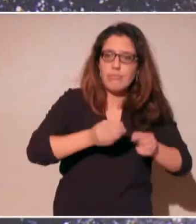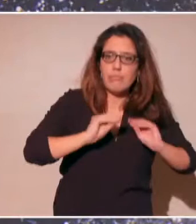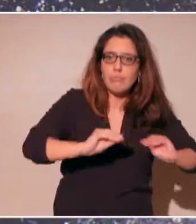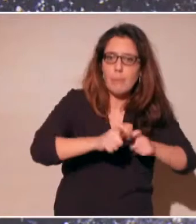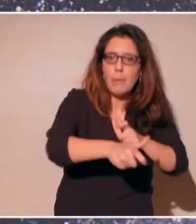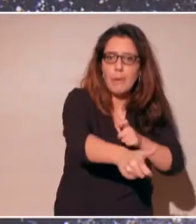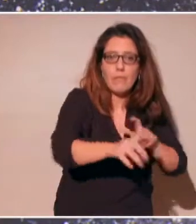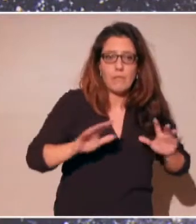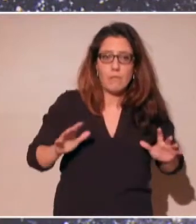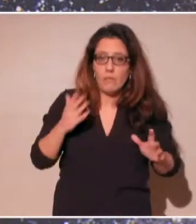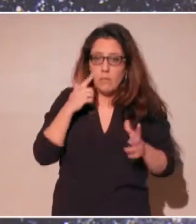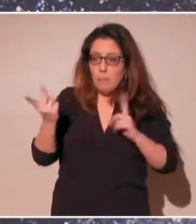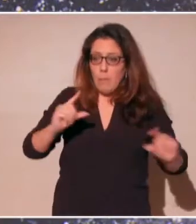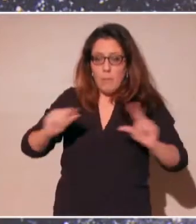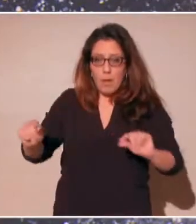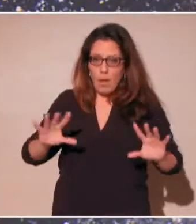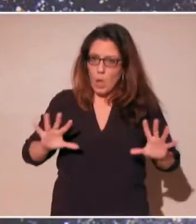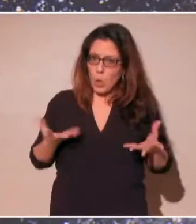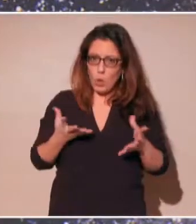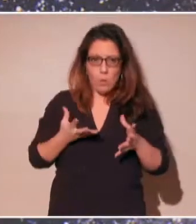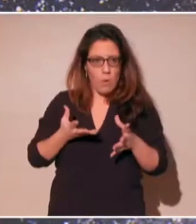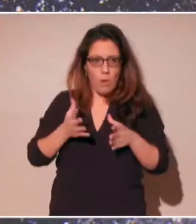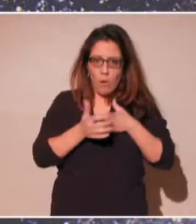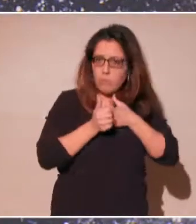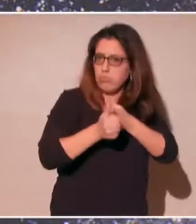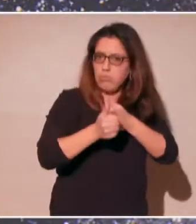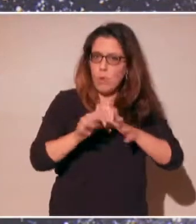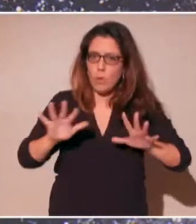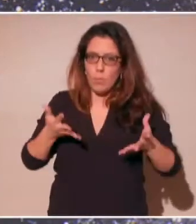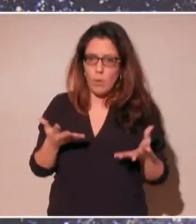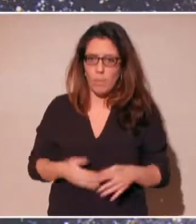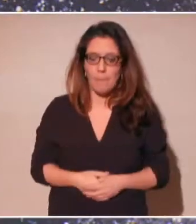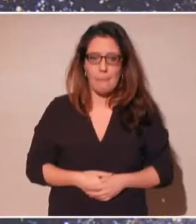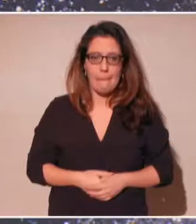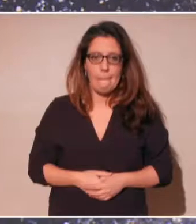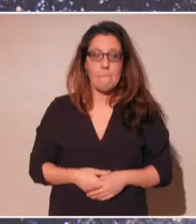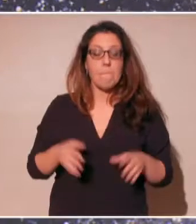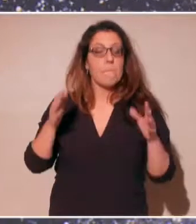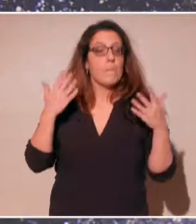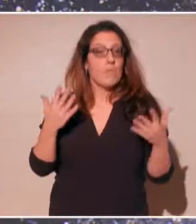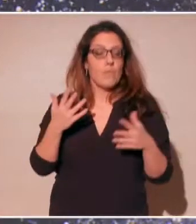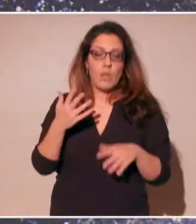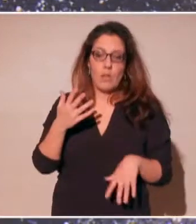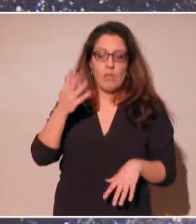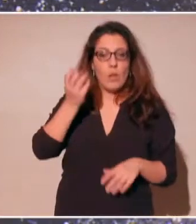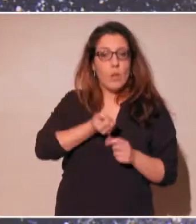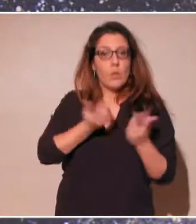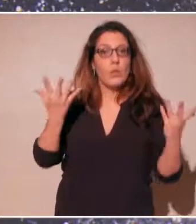developing the talent and also drawing in new young talent. This is why we